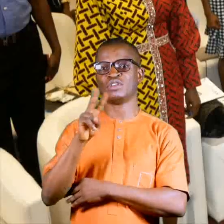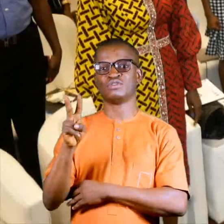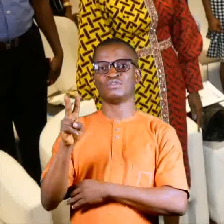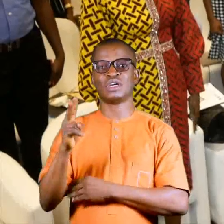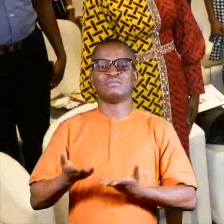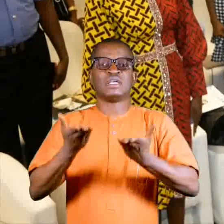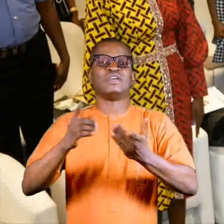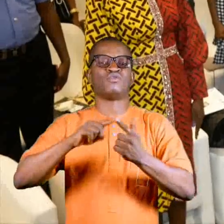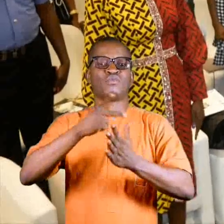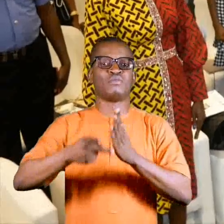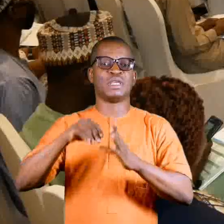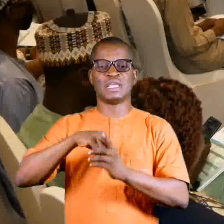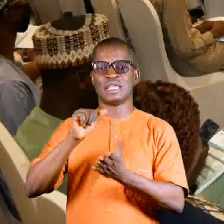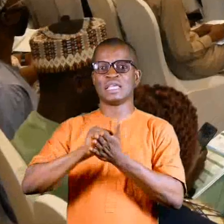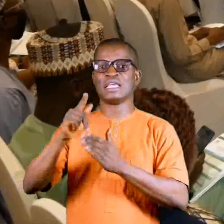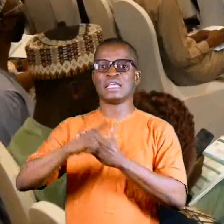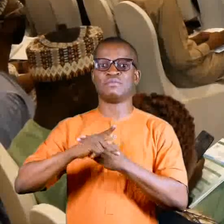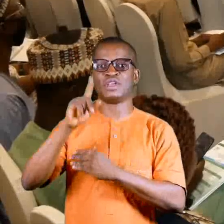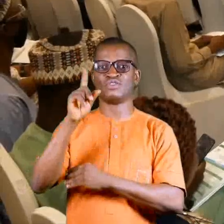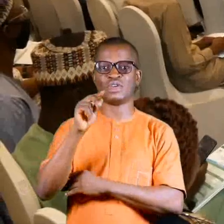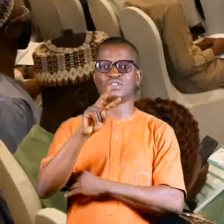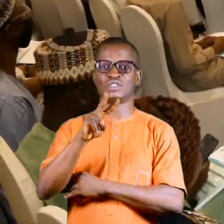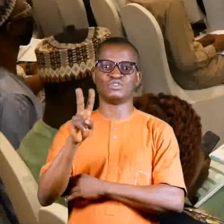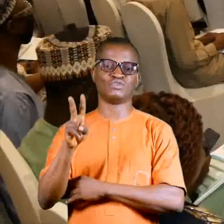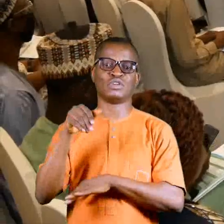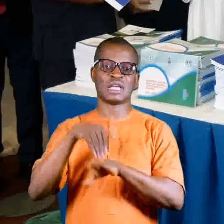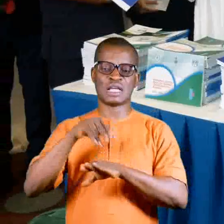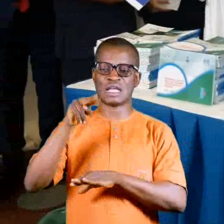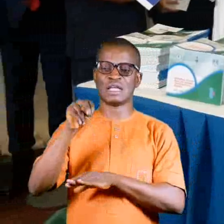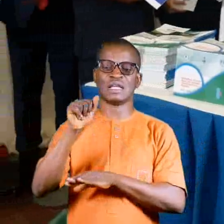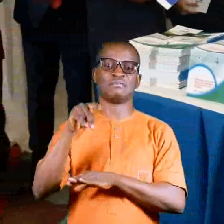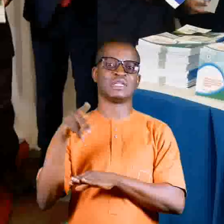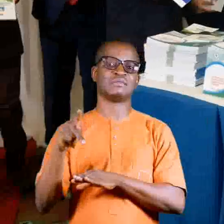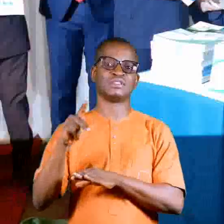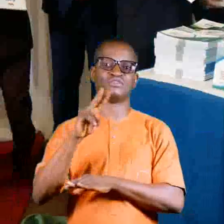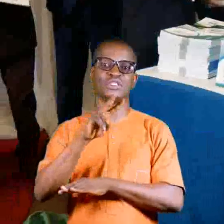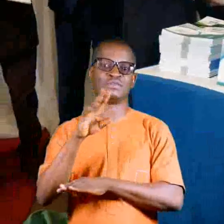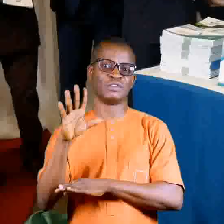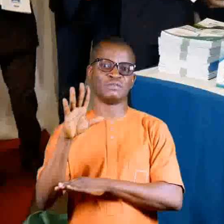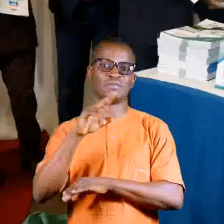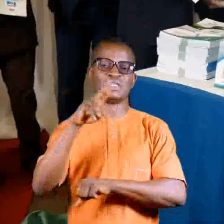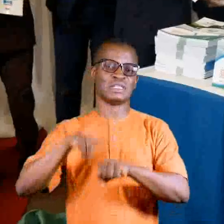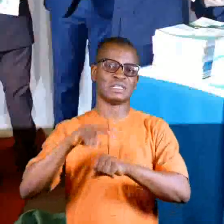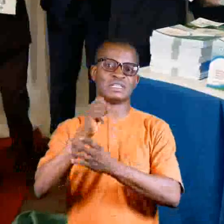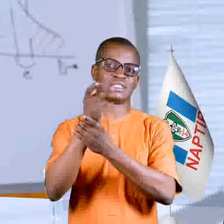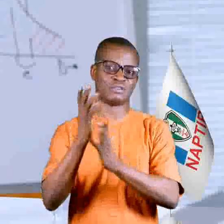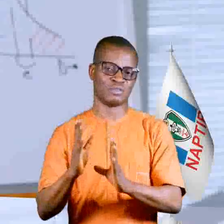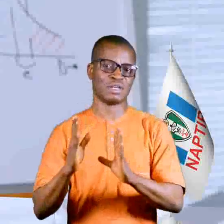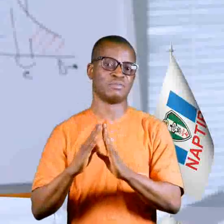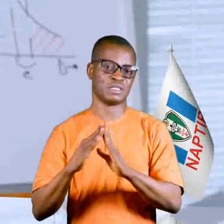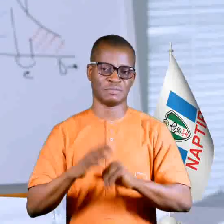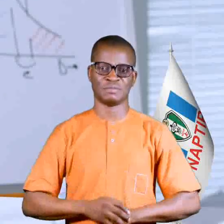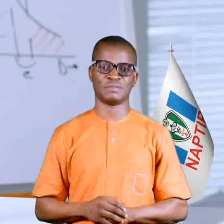and presented to the public in April 2022 at the NAPTIP 25th National Stakeholders Consultative Forum.